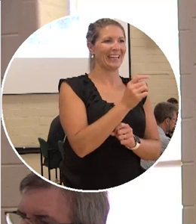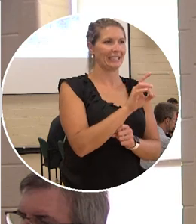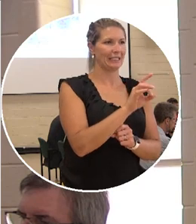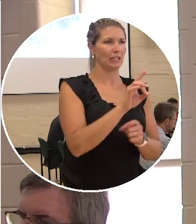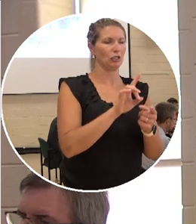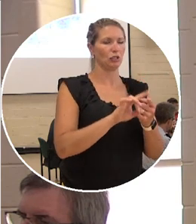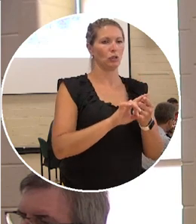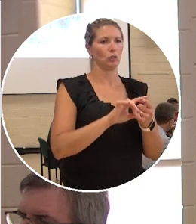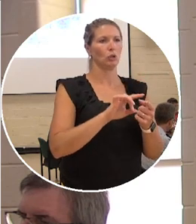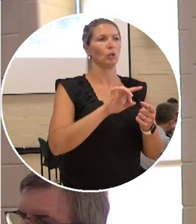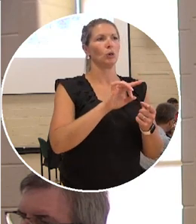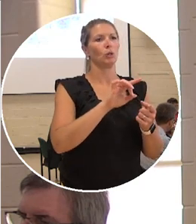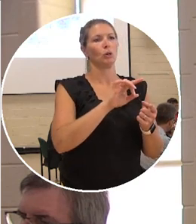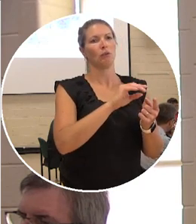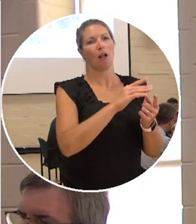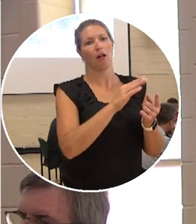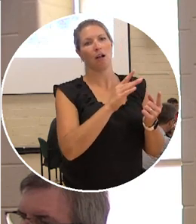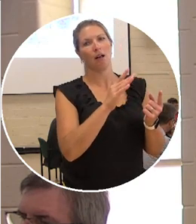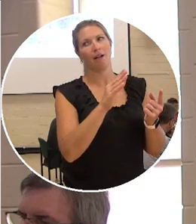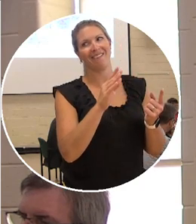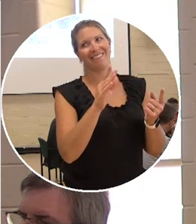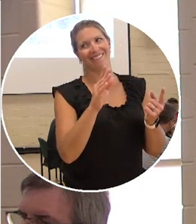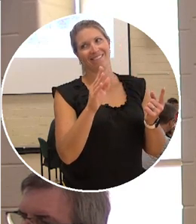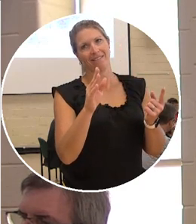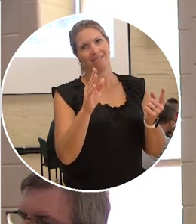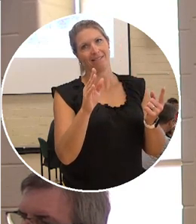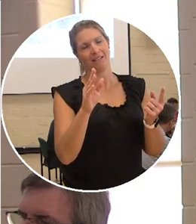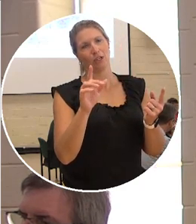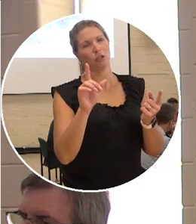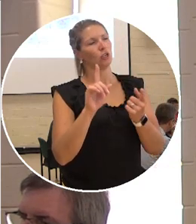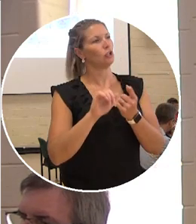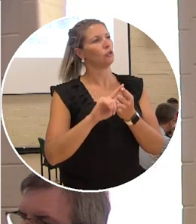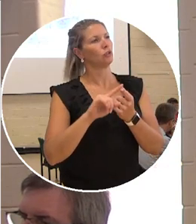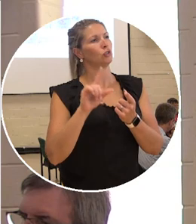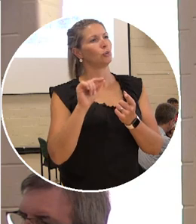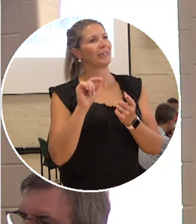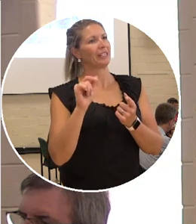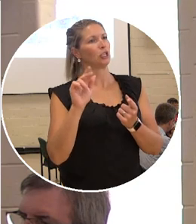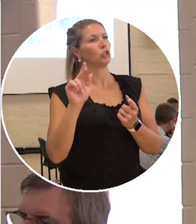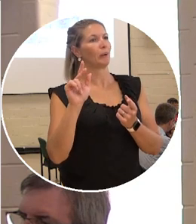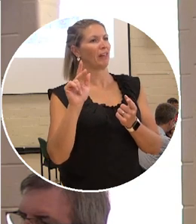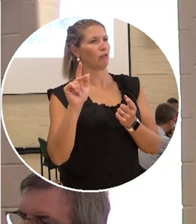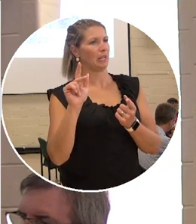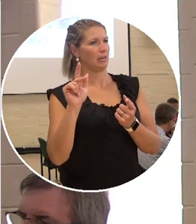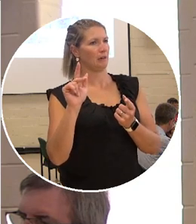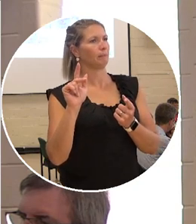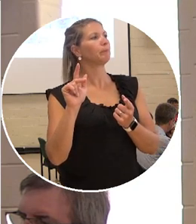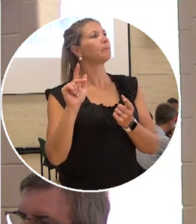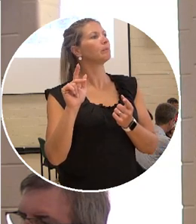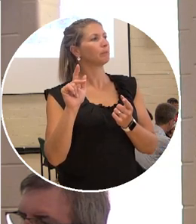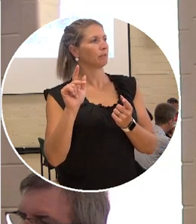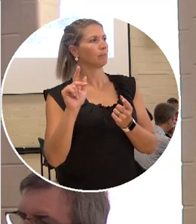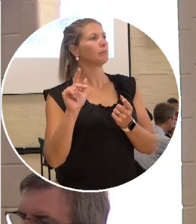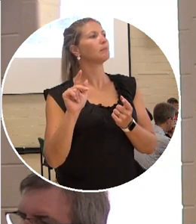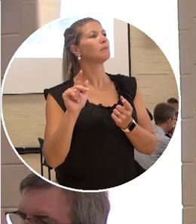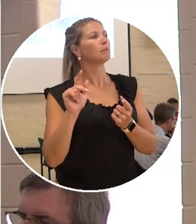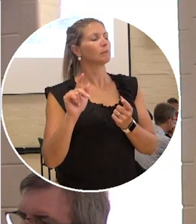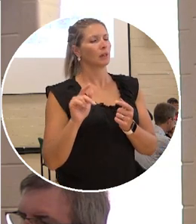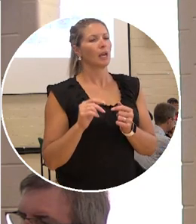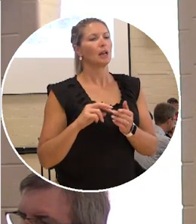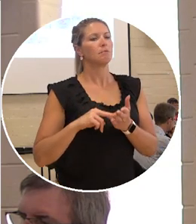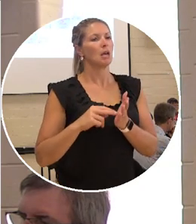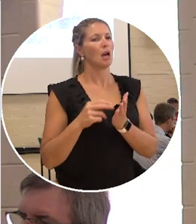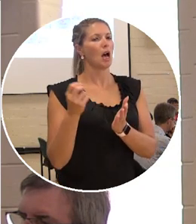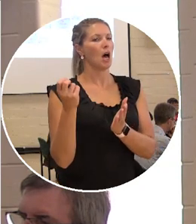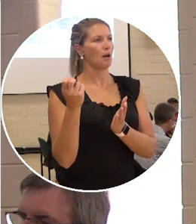2018-2019 to 2020-2023. That motion was carried. and the board approved the Finance and